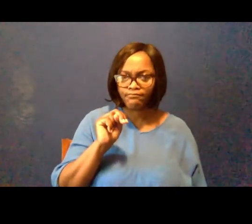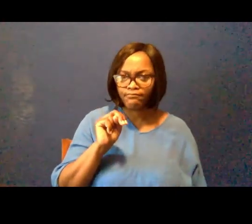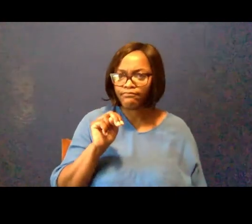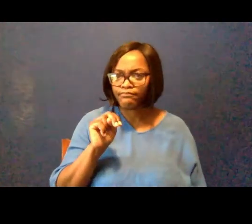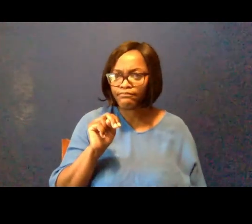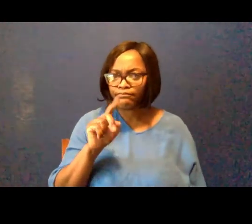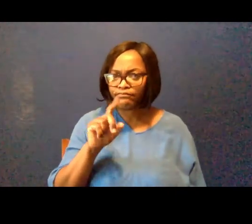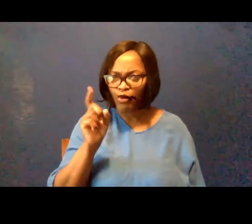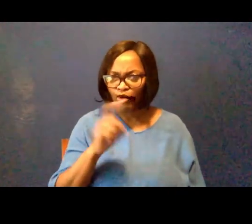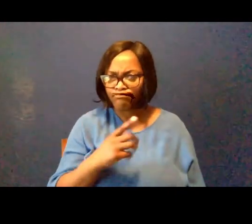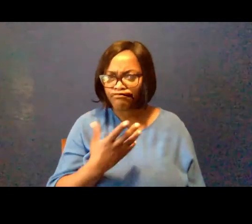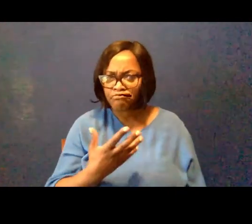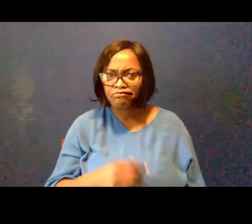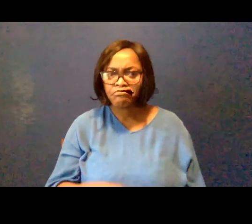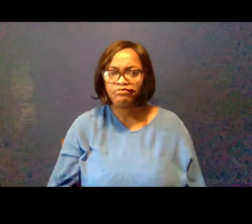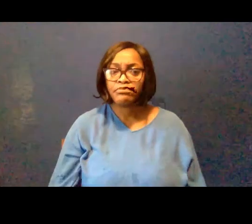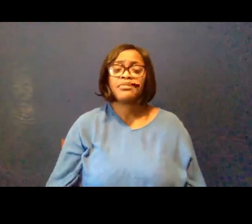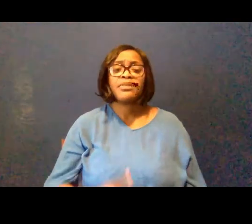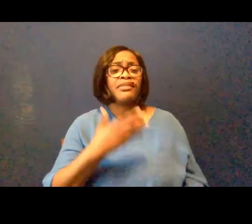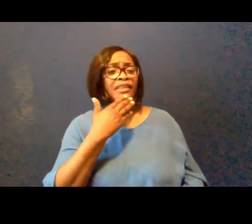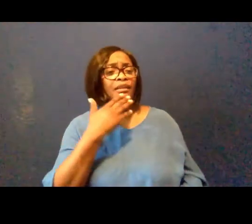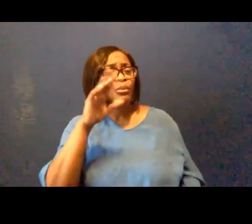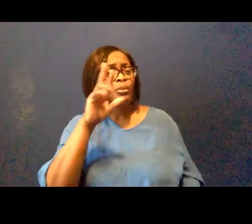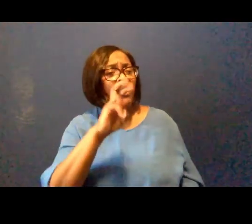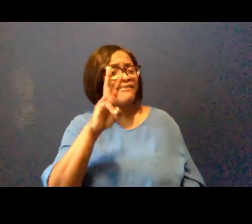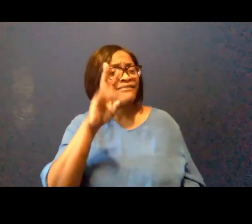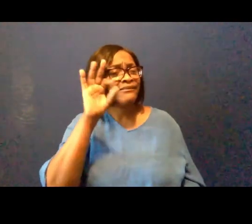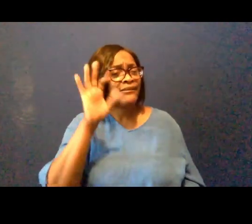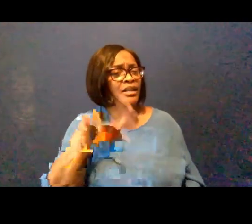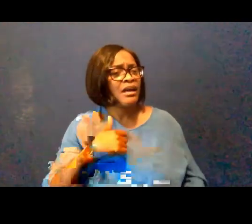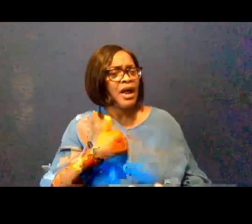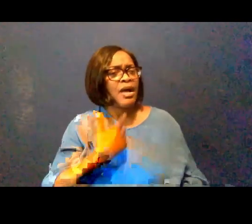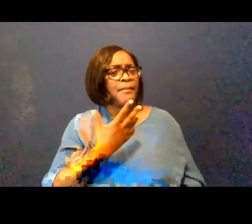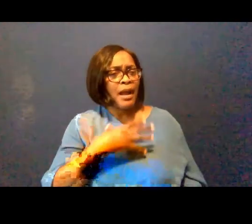have lived this long